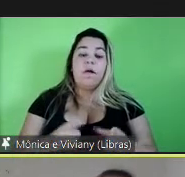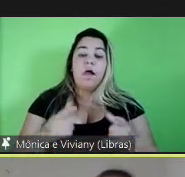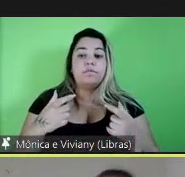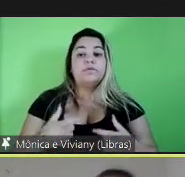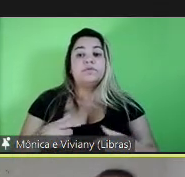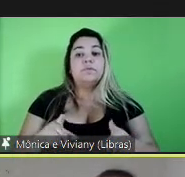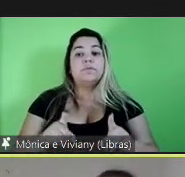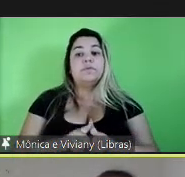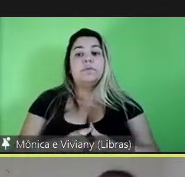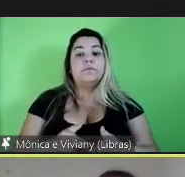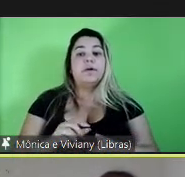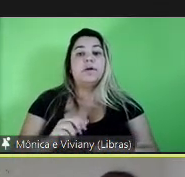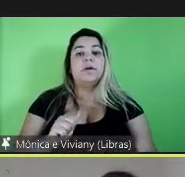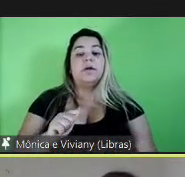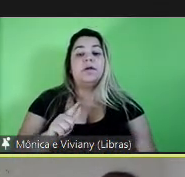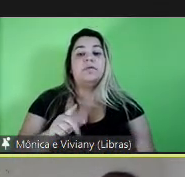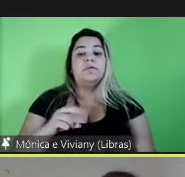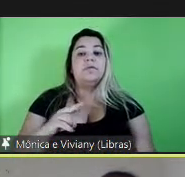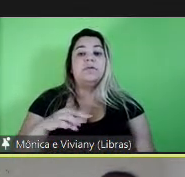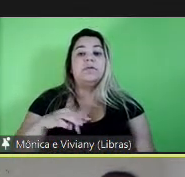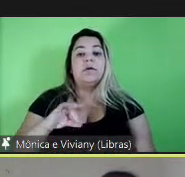orientation about how the posture,